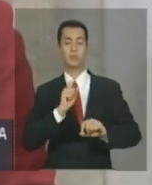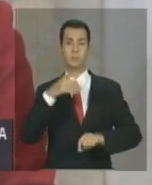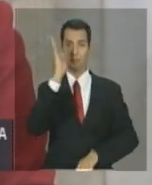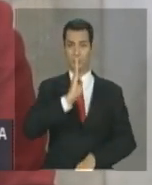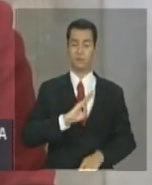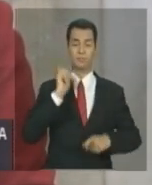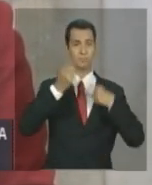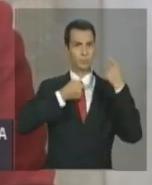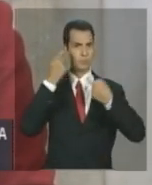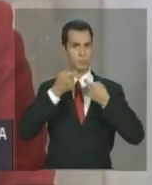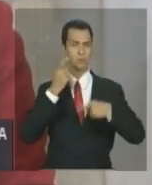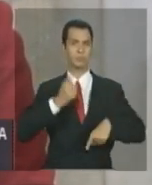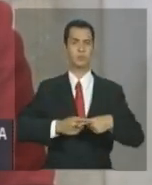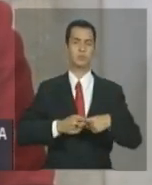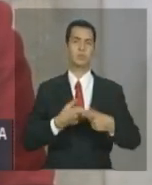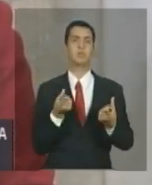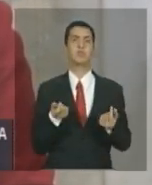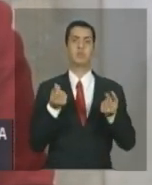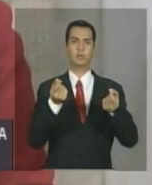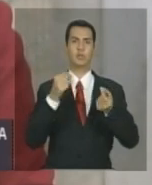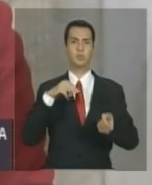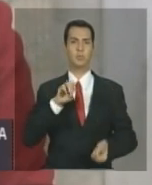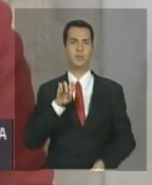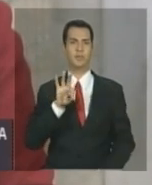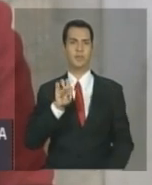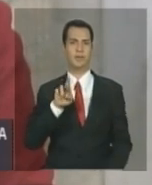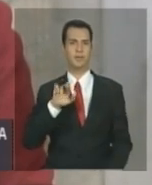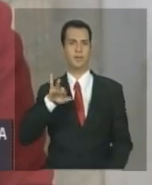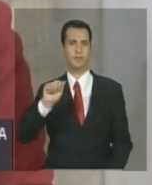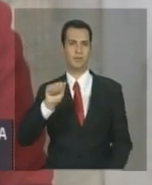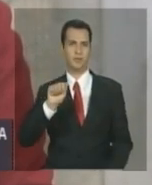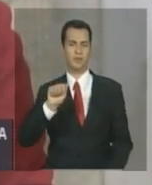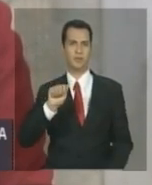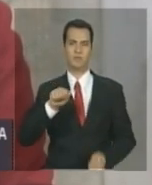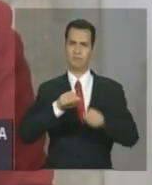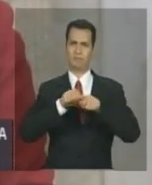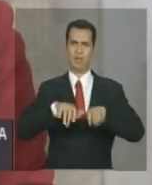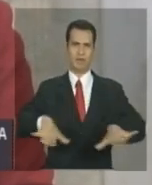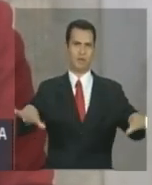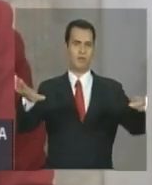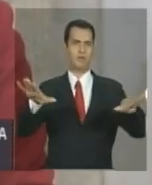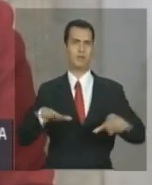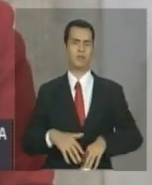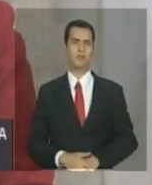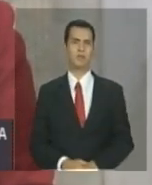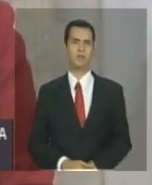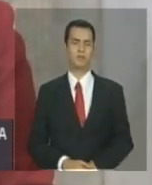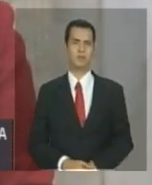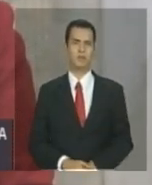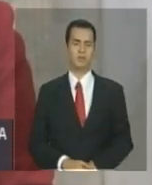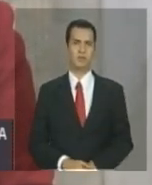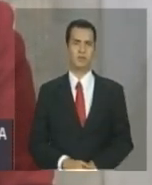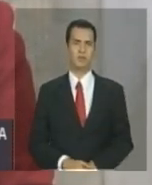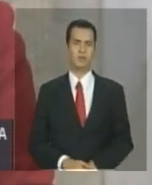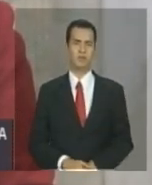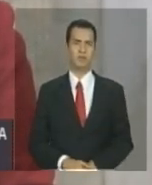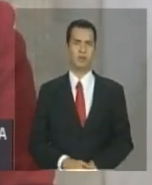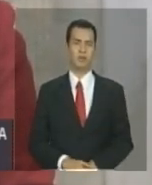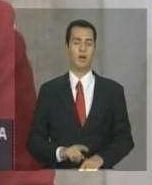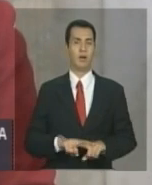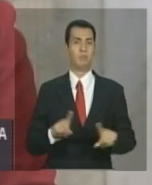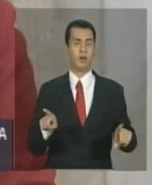a expansão monetária. Regarding the monetary expansion. Sem que os países com